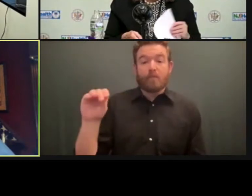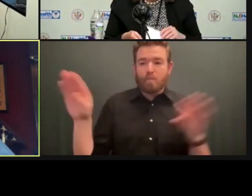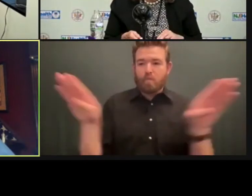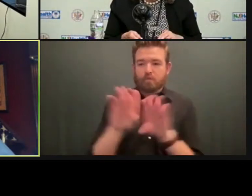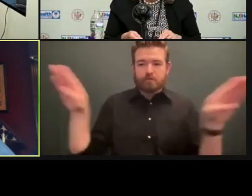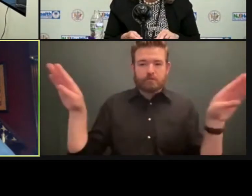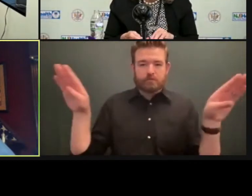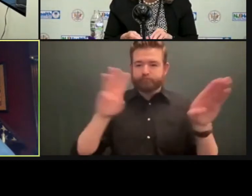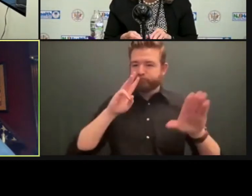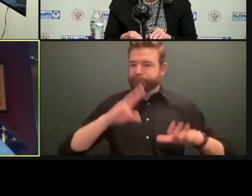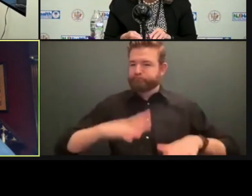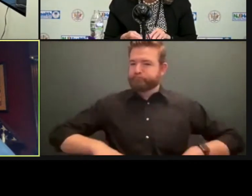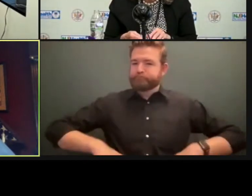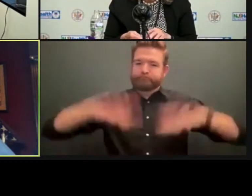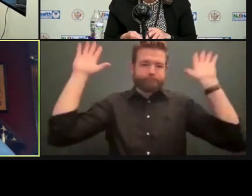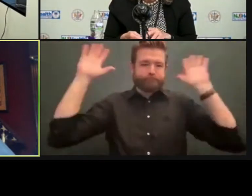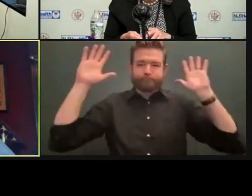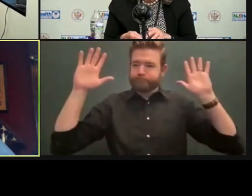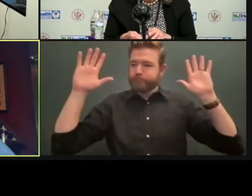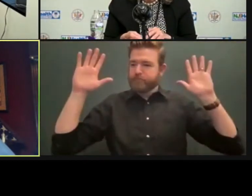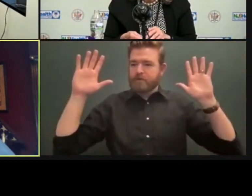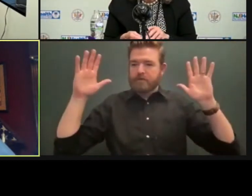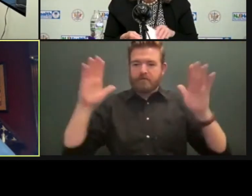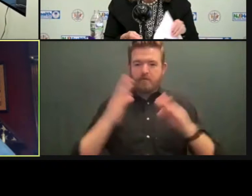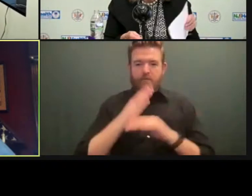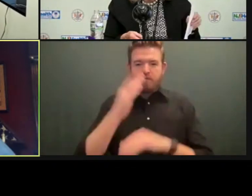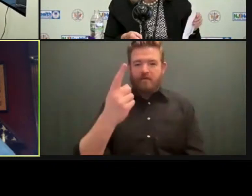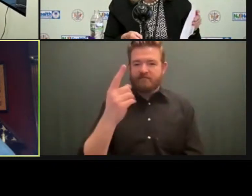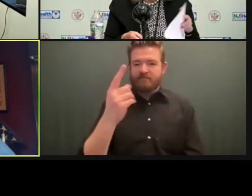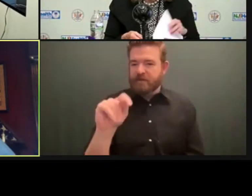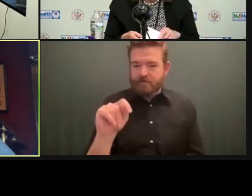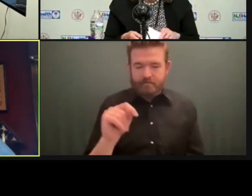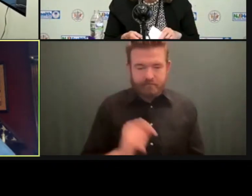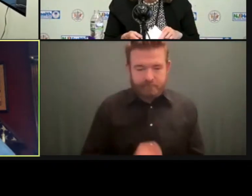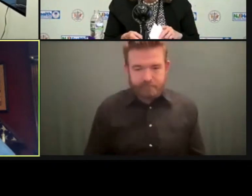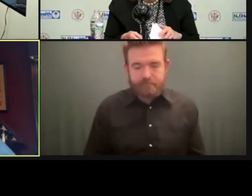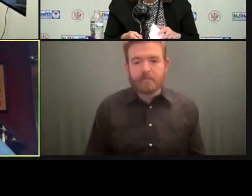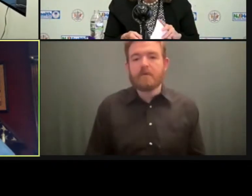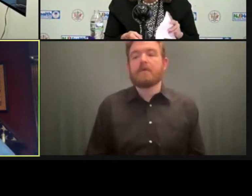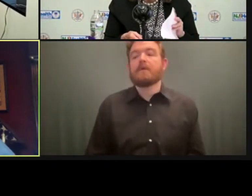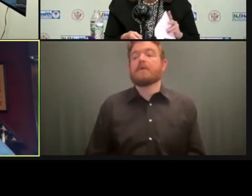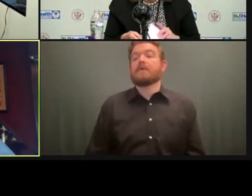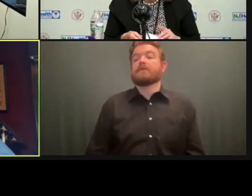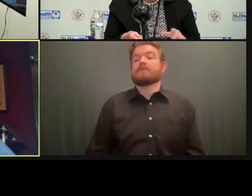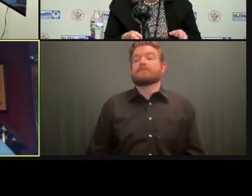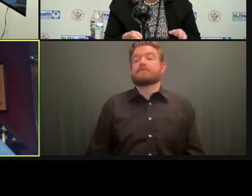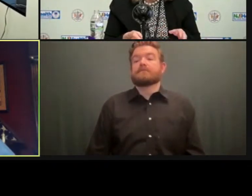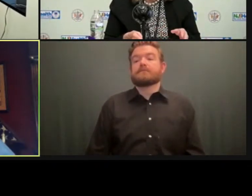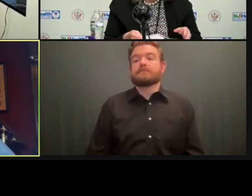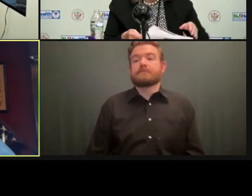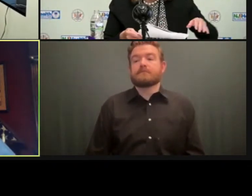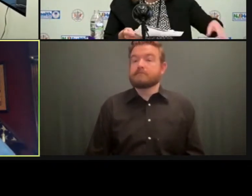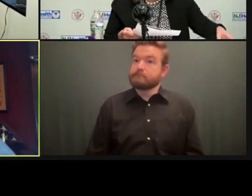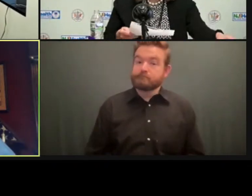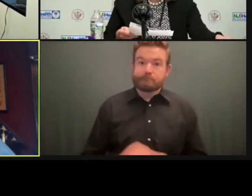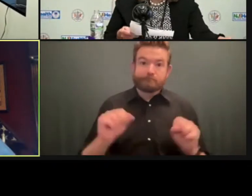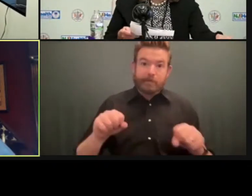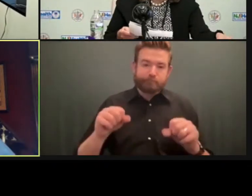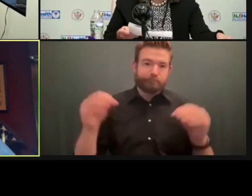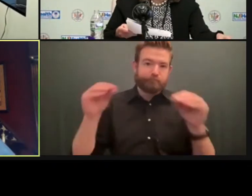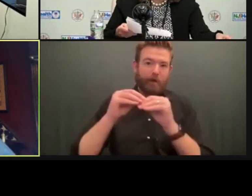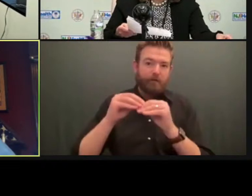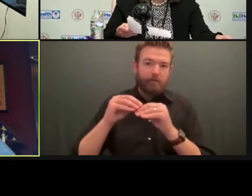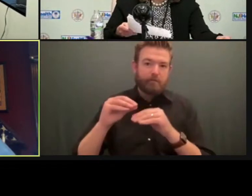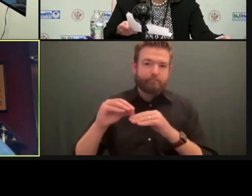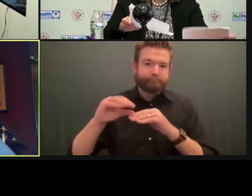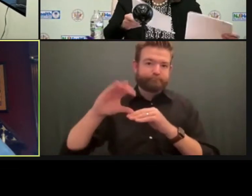of a foot or above ground level is expected. That advisory will go into early Tuesday morning. I did